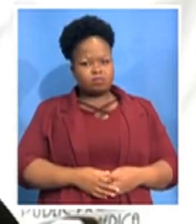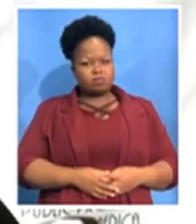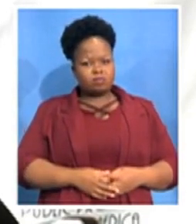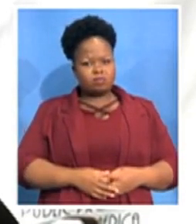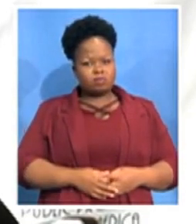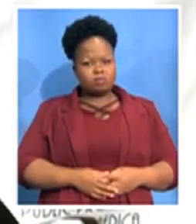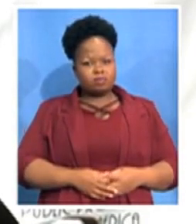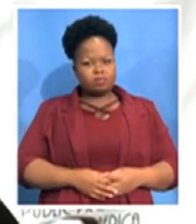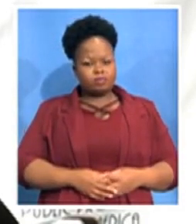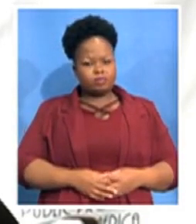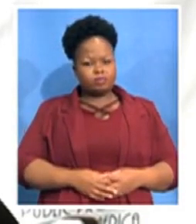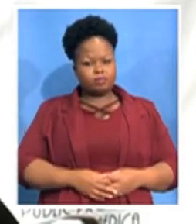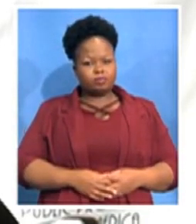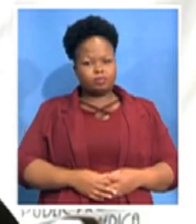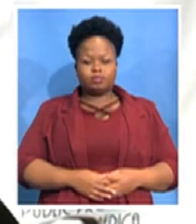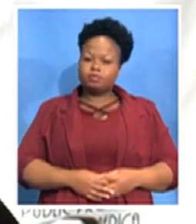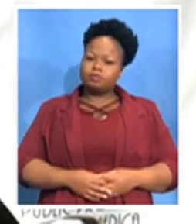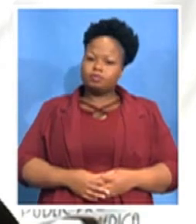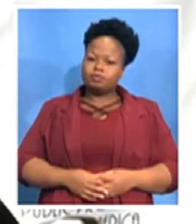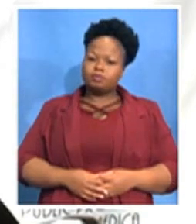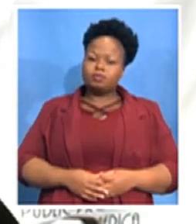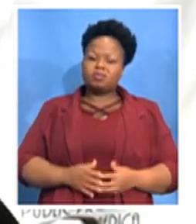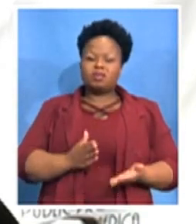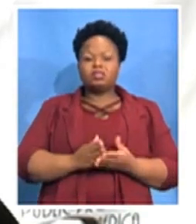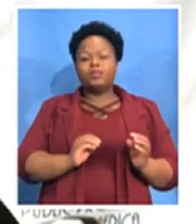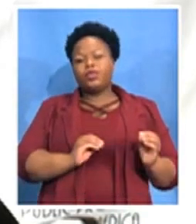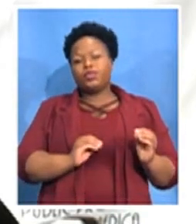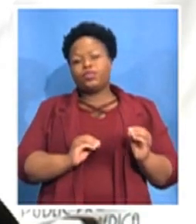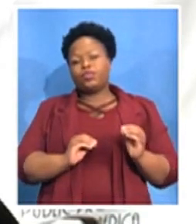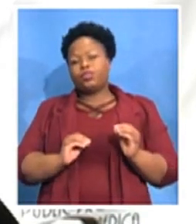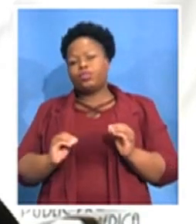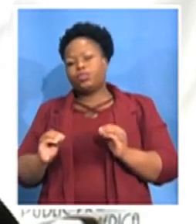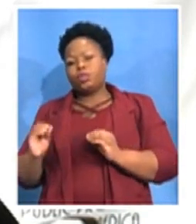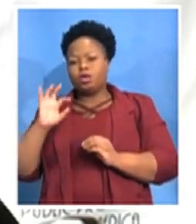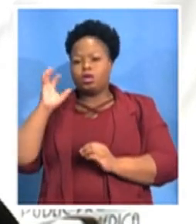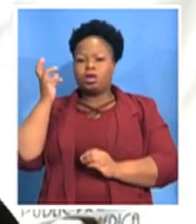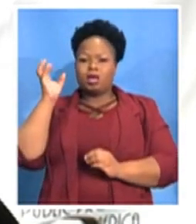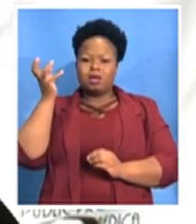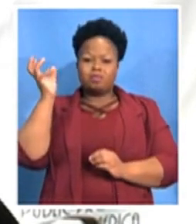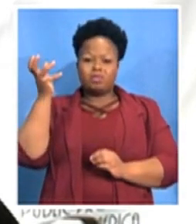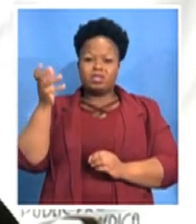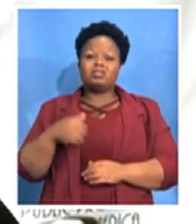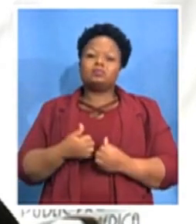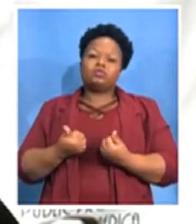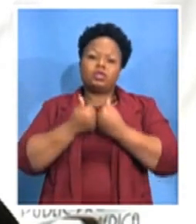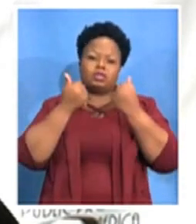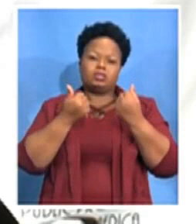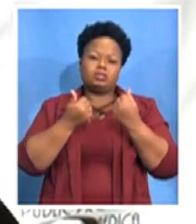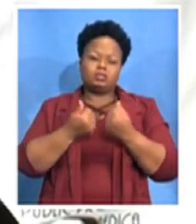Response times for ambulances. There's a huge challenge regarding the response times of